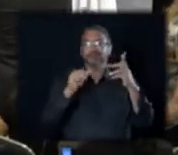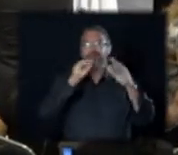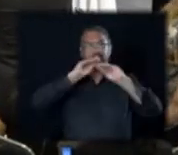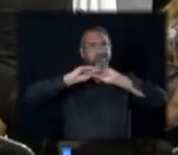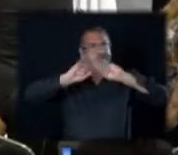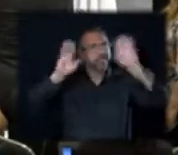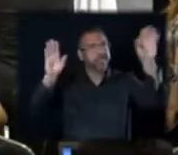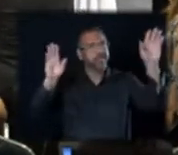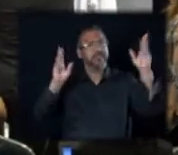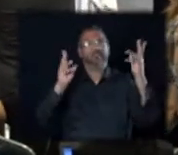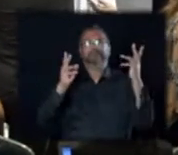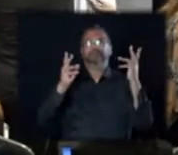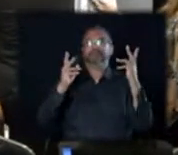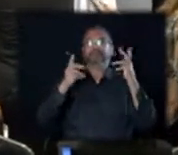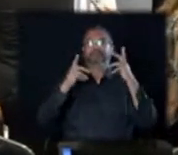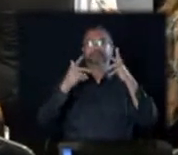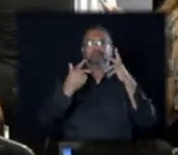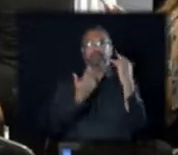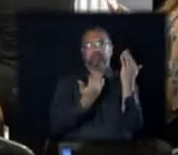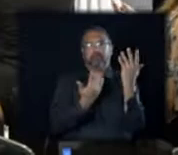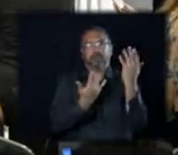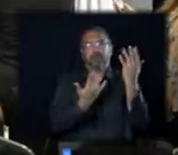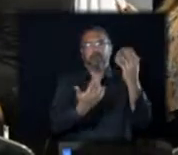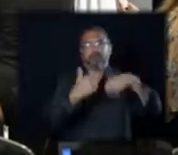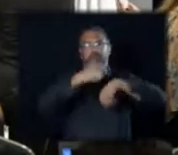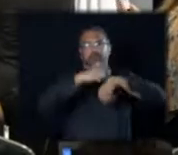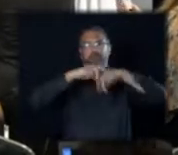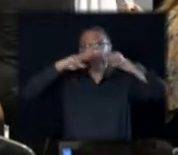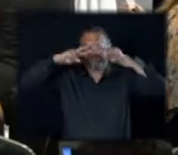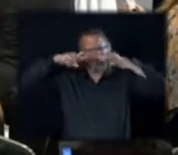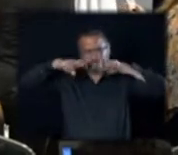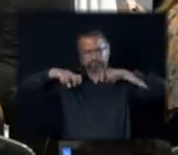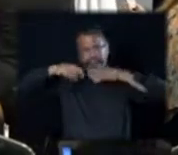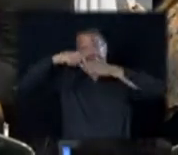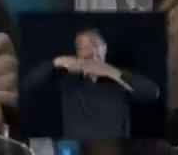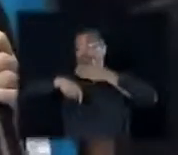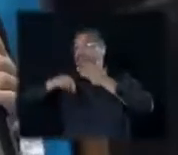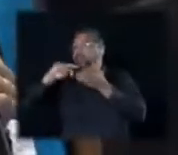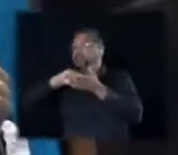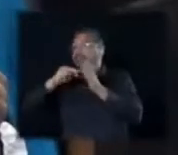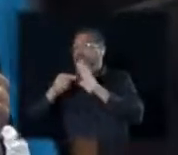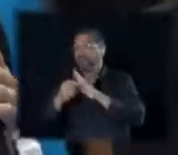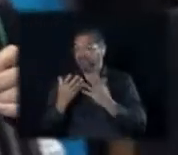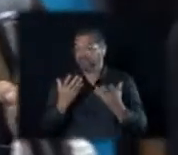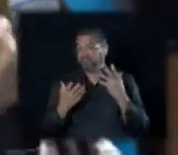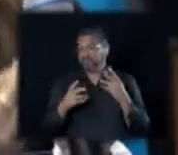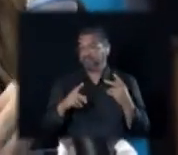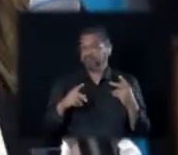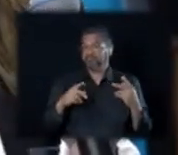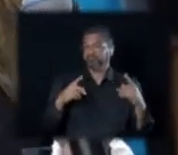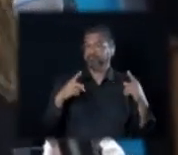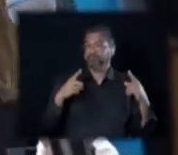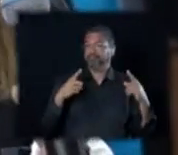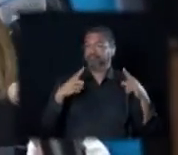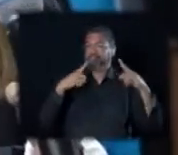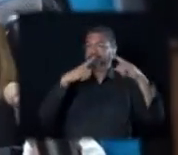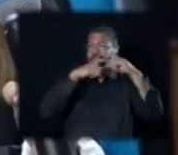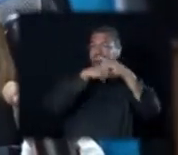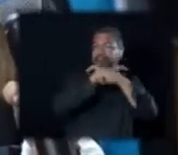Not having that information clearly until the forensic audit